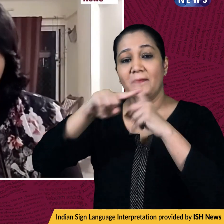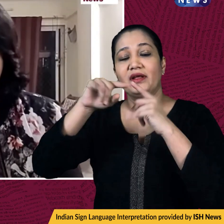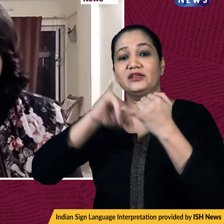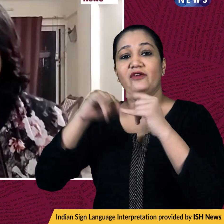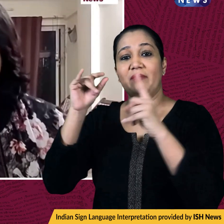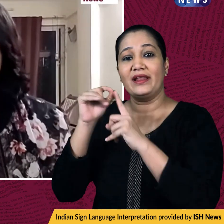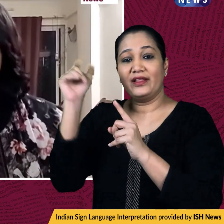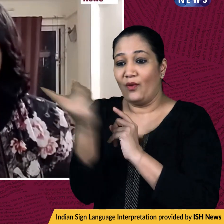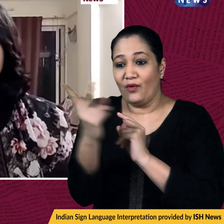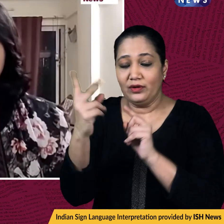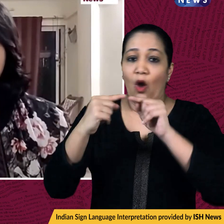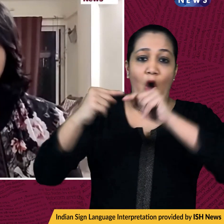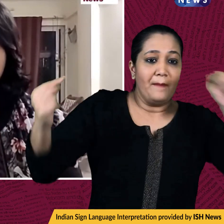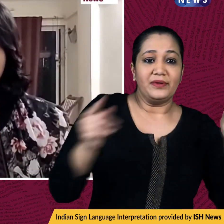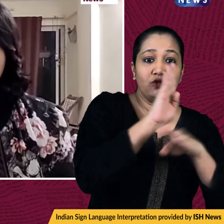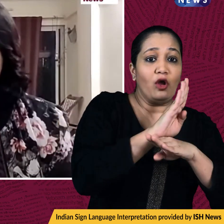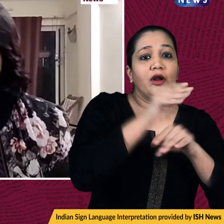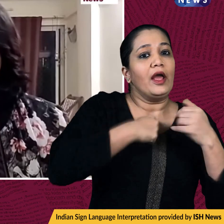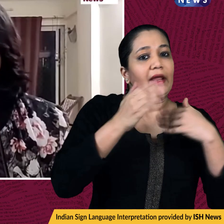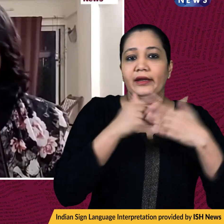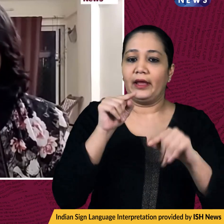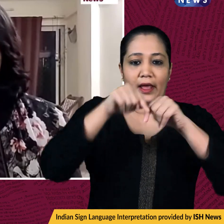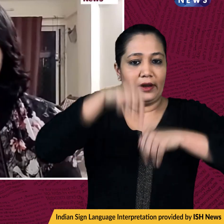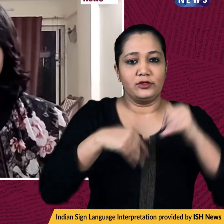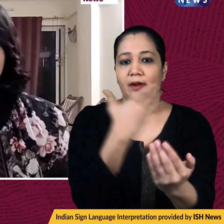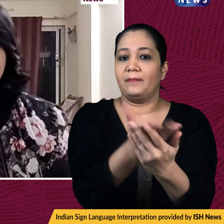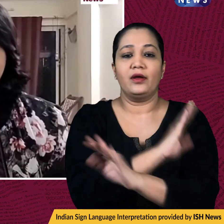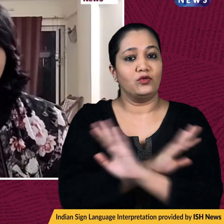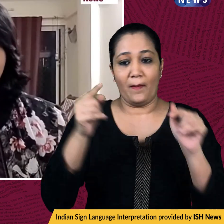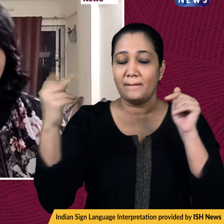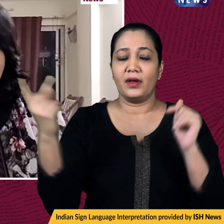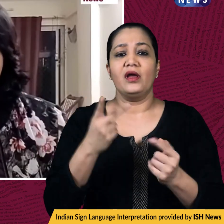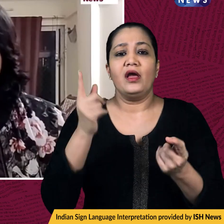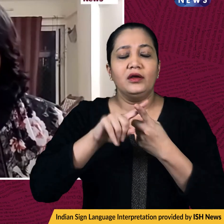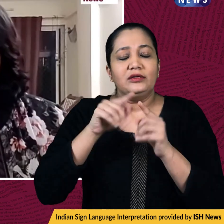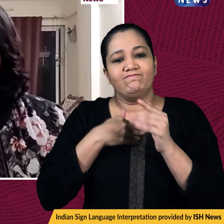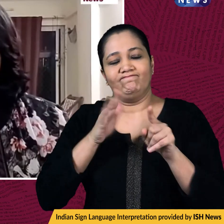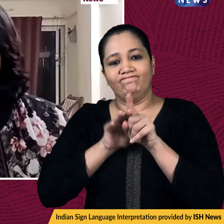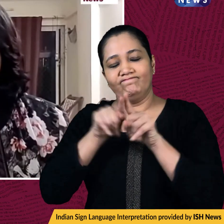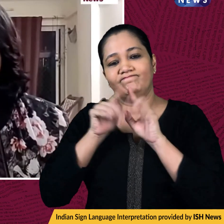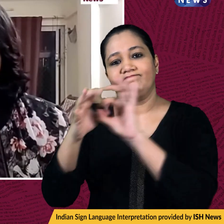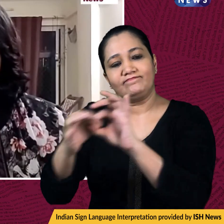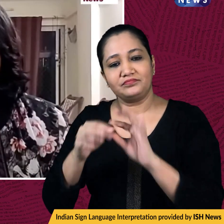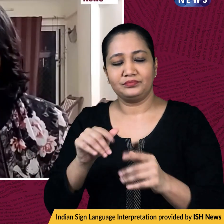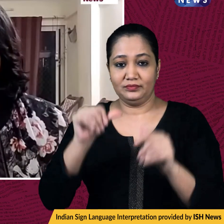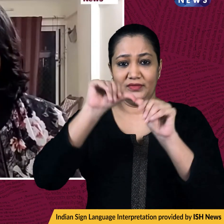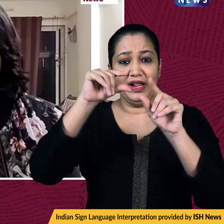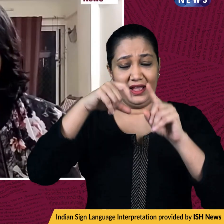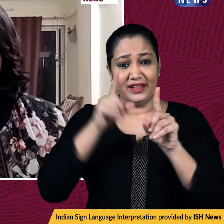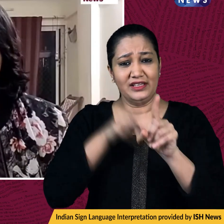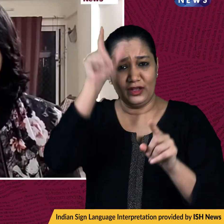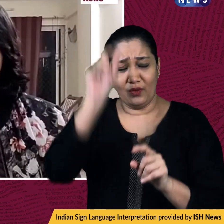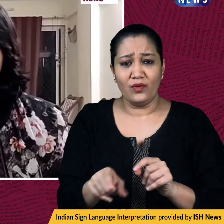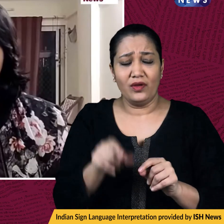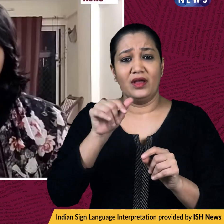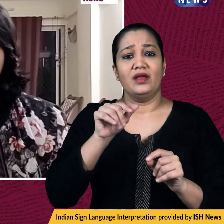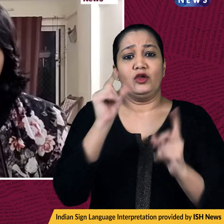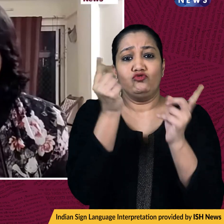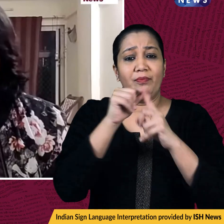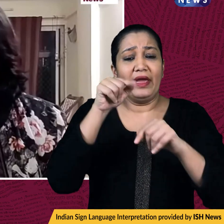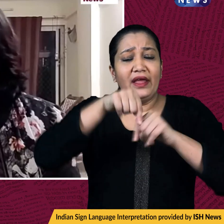homes. Also in the news, Tamil Nadu Chief Minister M.K. Stalin has written to 37 leaders, including Sonia Gandhi, Lalu